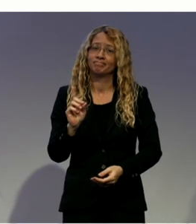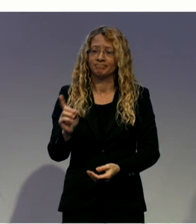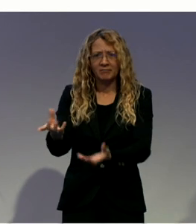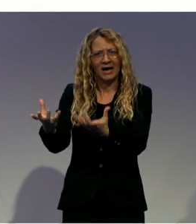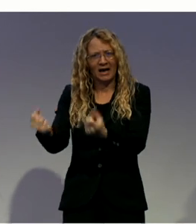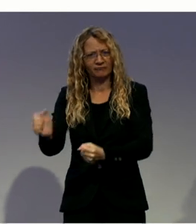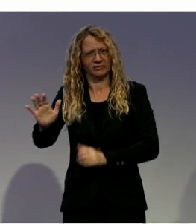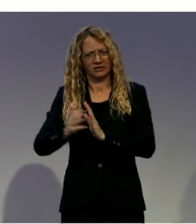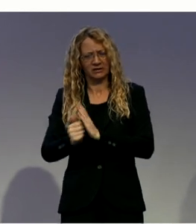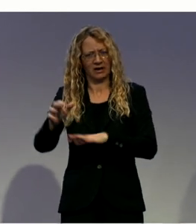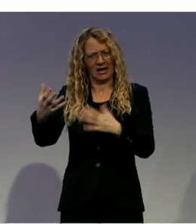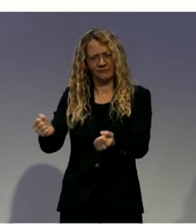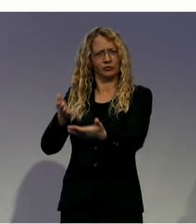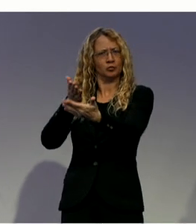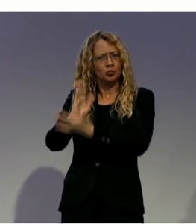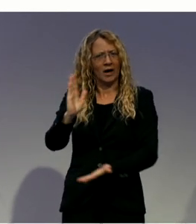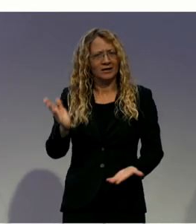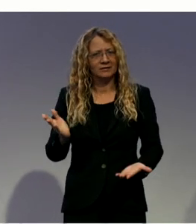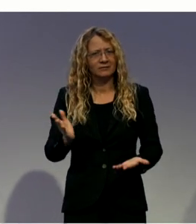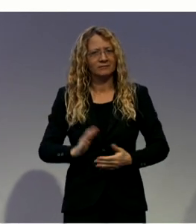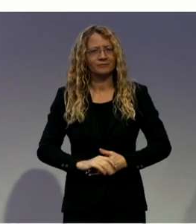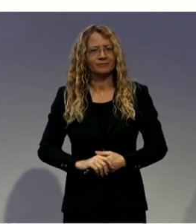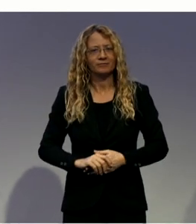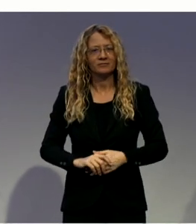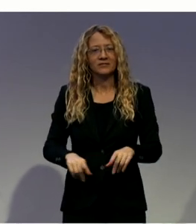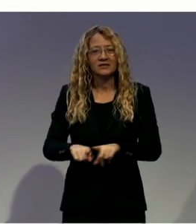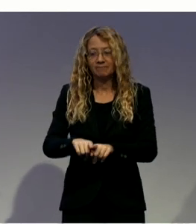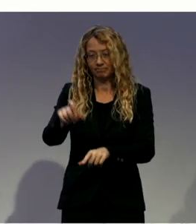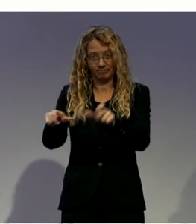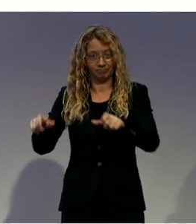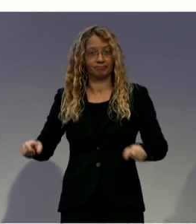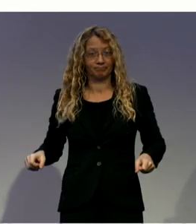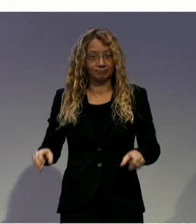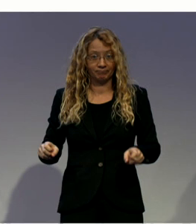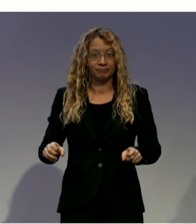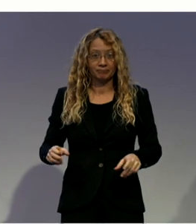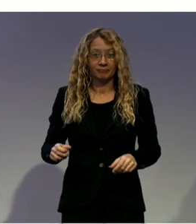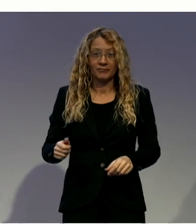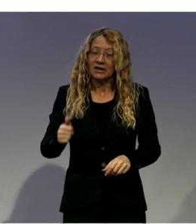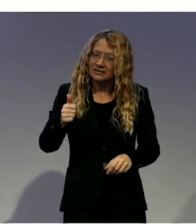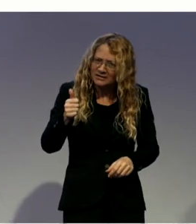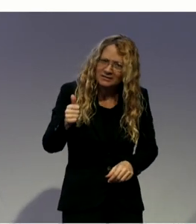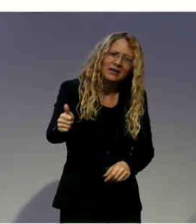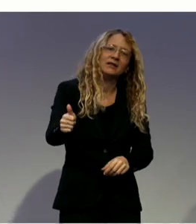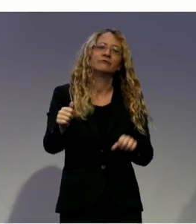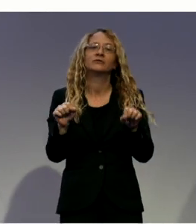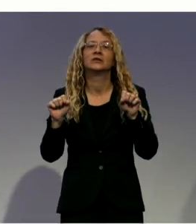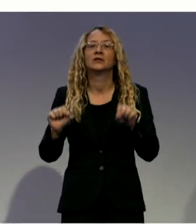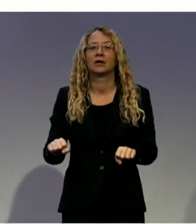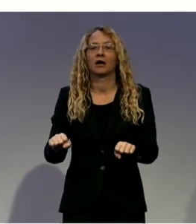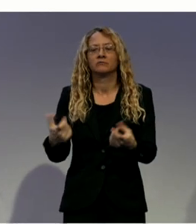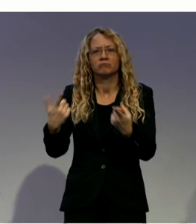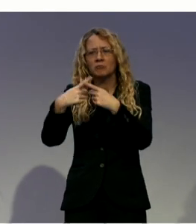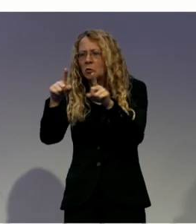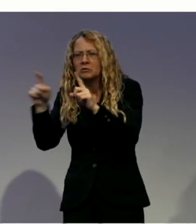the mentality of wheelers themselves is that you are differently abled. We are not, we are differently abled. We can